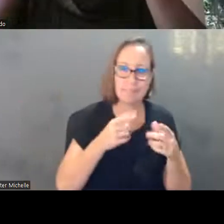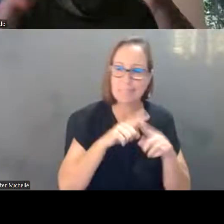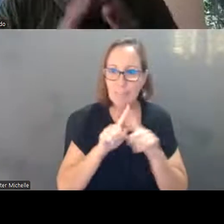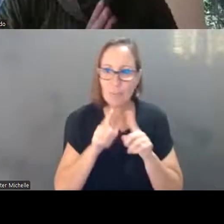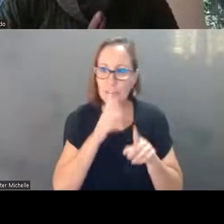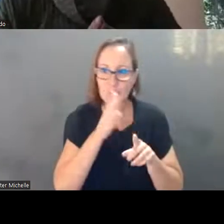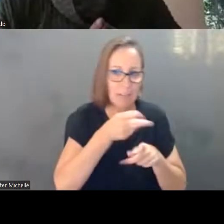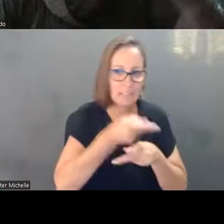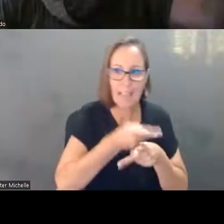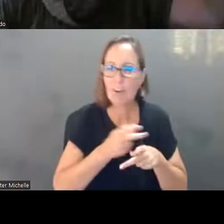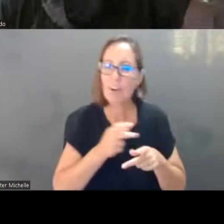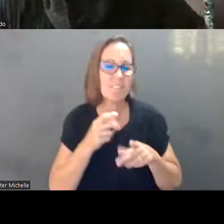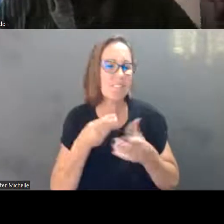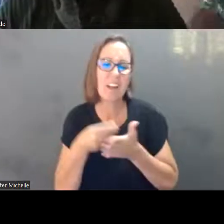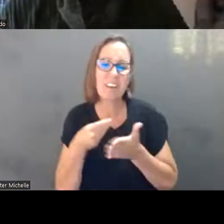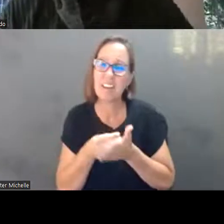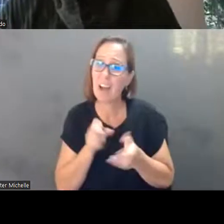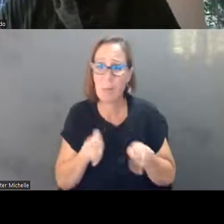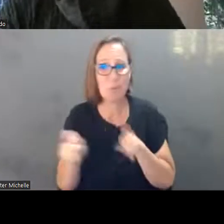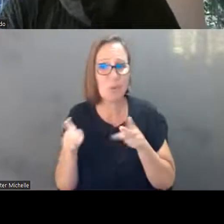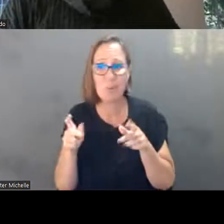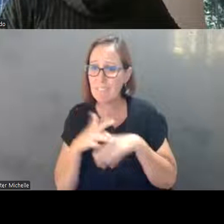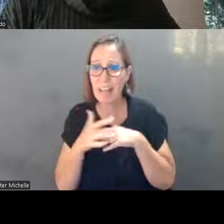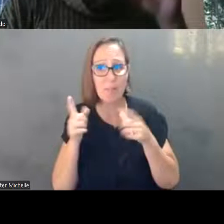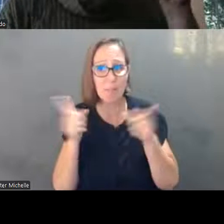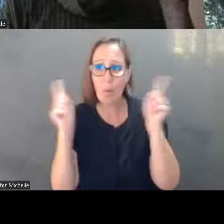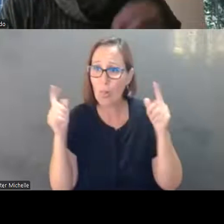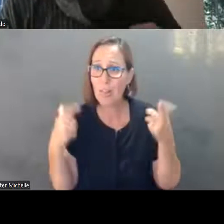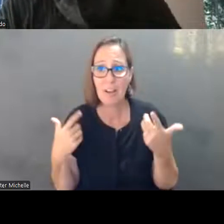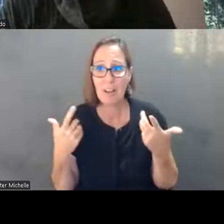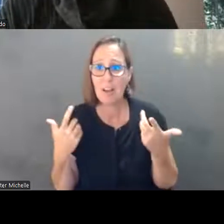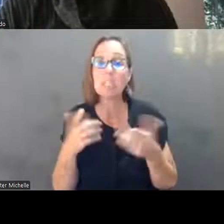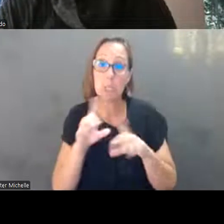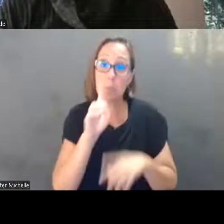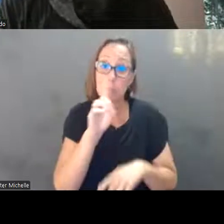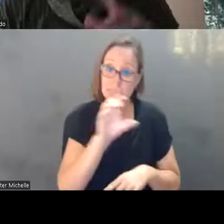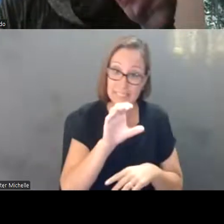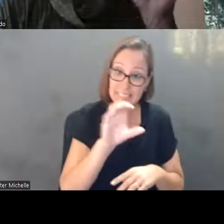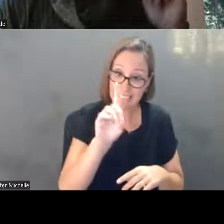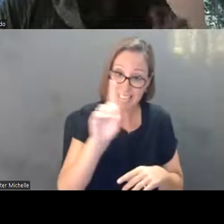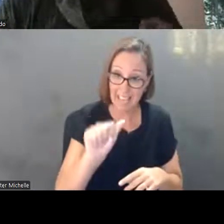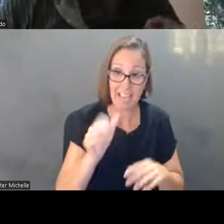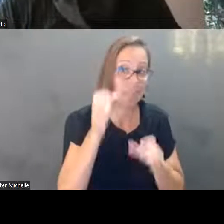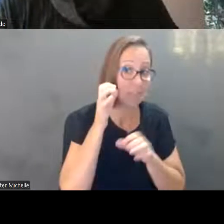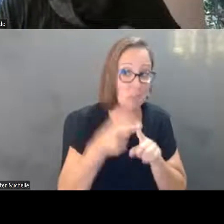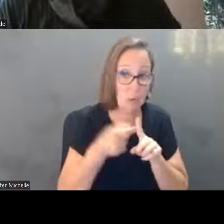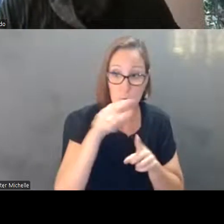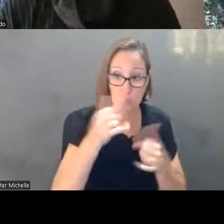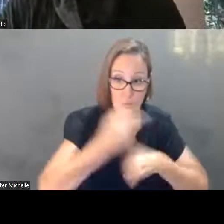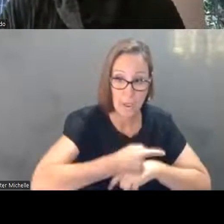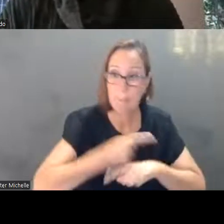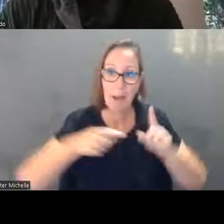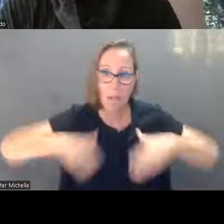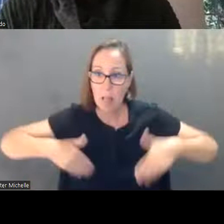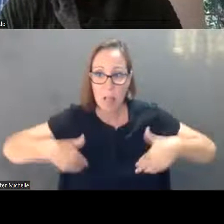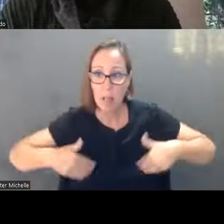funding opportunities available. So we're hearing from Department of Aging today, but I will also say If you haven't, please sign up for the